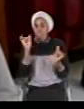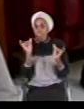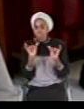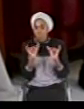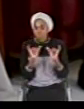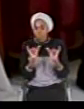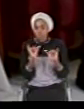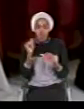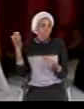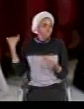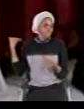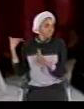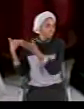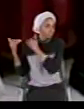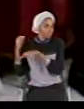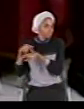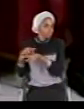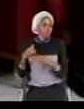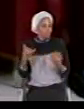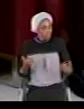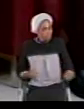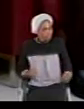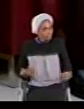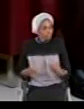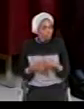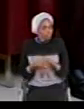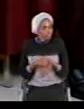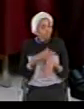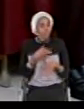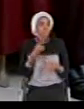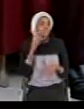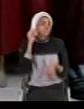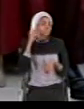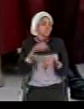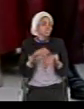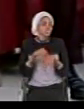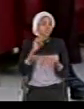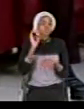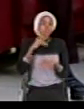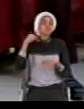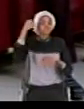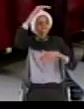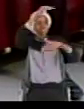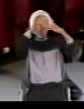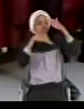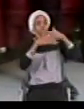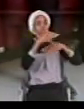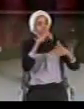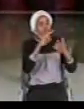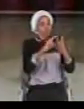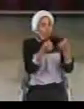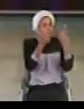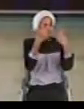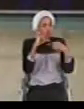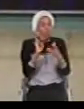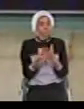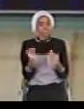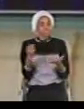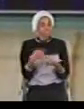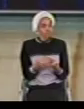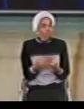at their time, at our time, and at the time of the generations that will follow. That